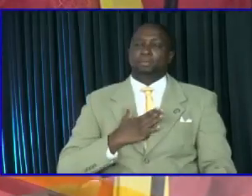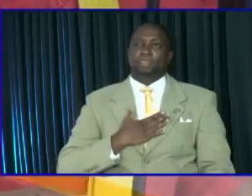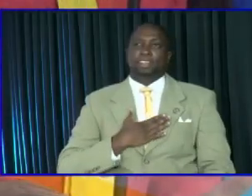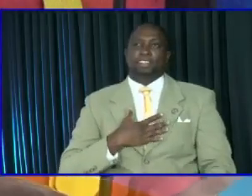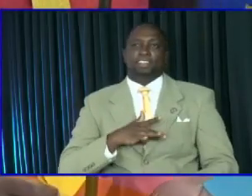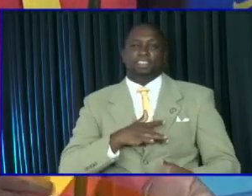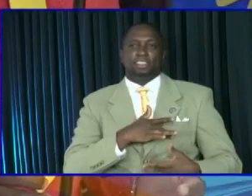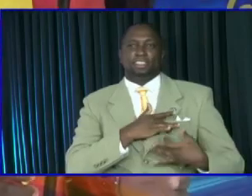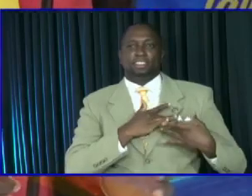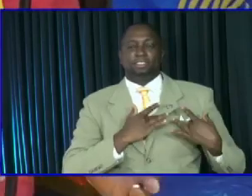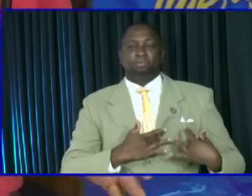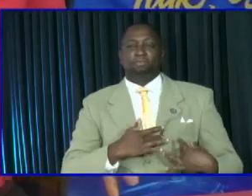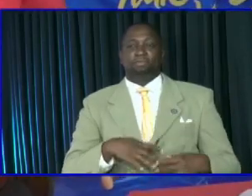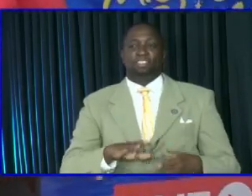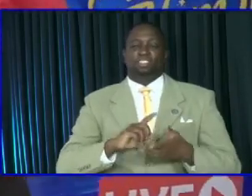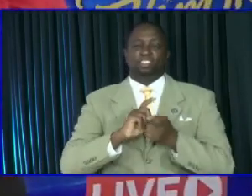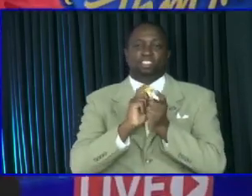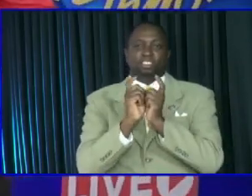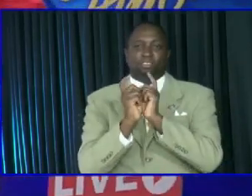Let my heart be